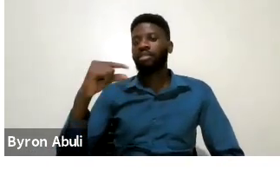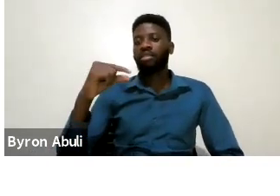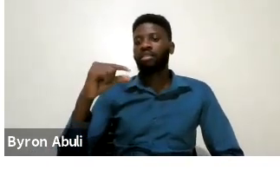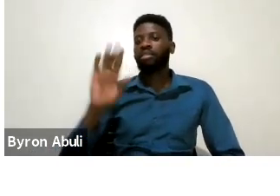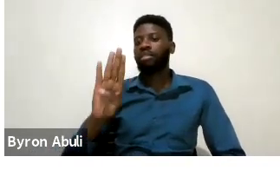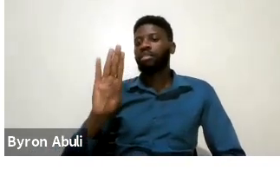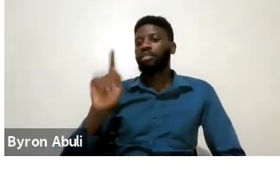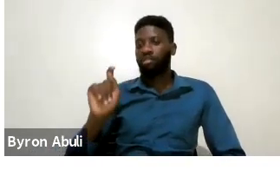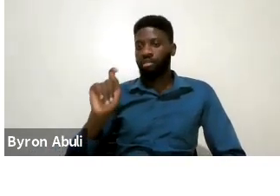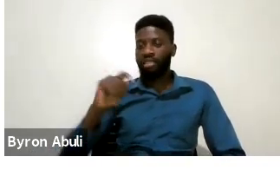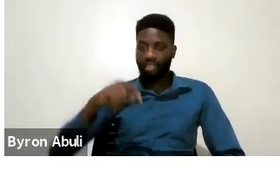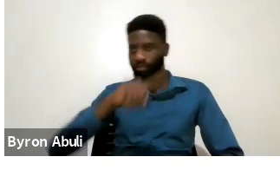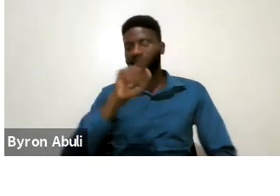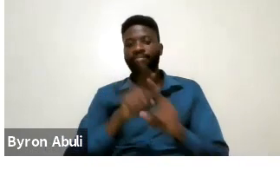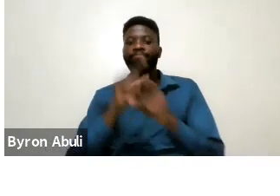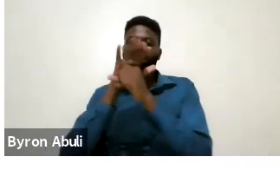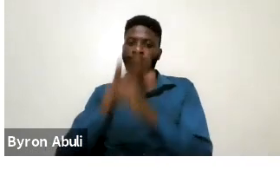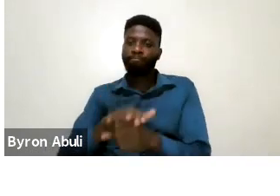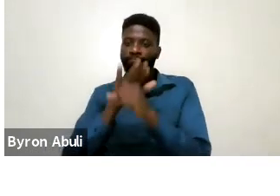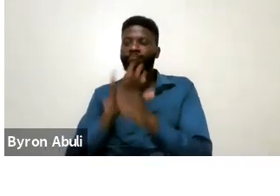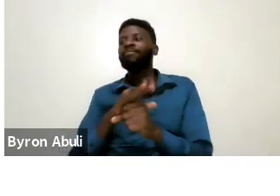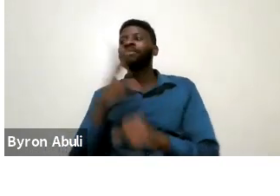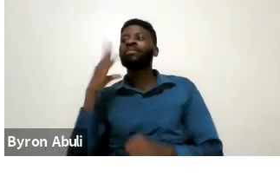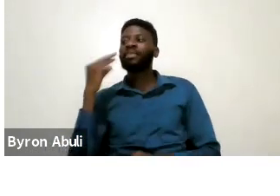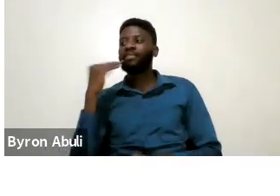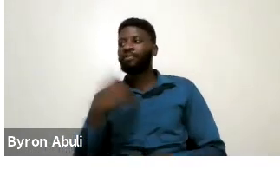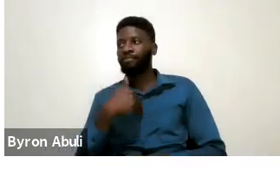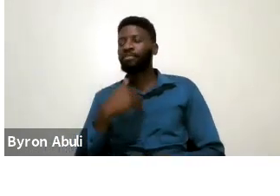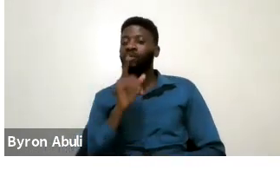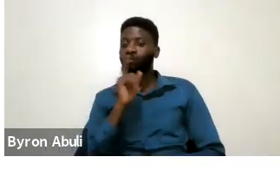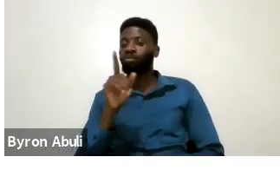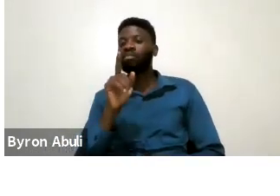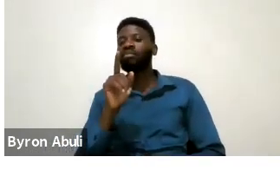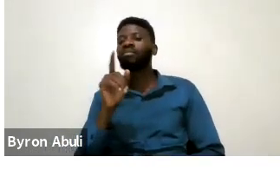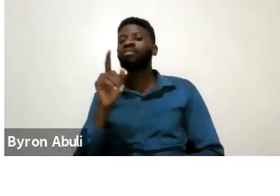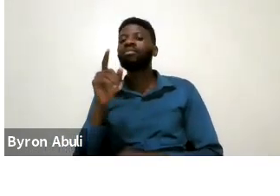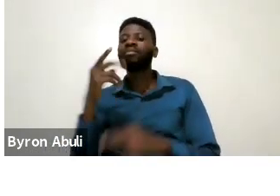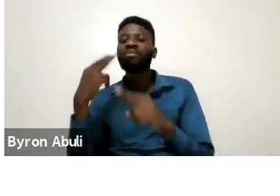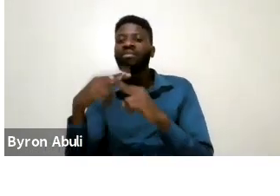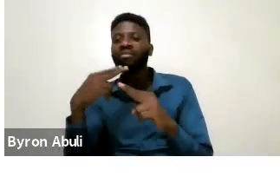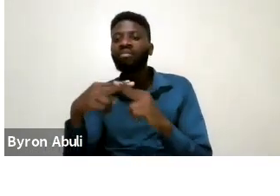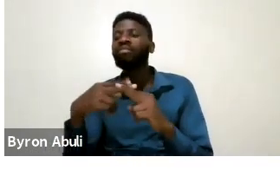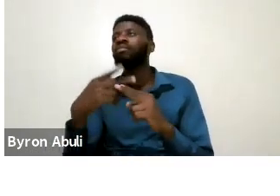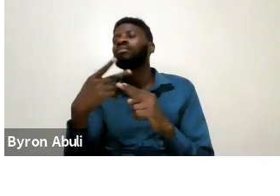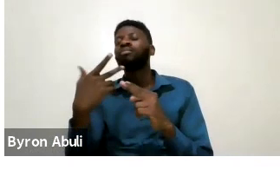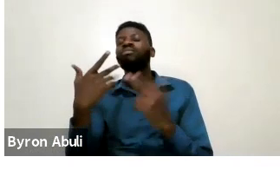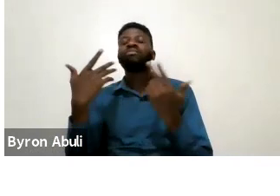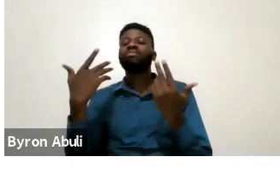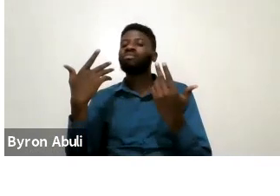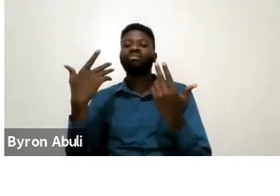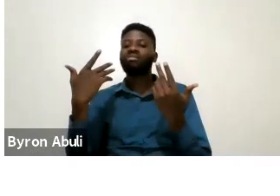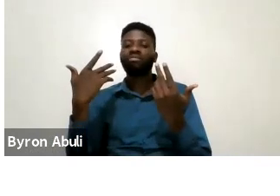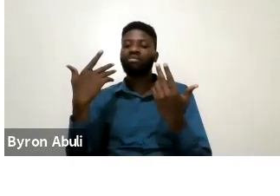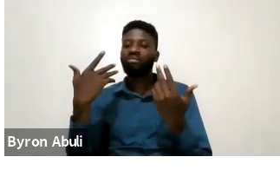who also undergo quite a bit of prejudice. So those catcalling and, just, calling people names